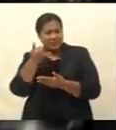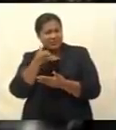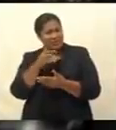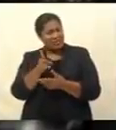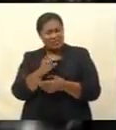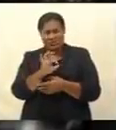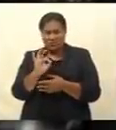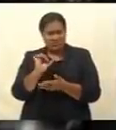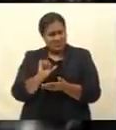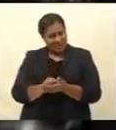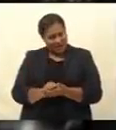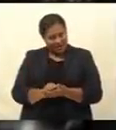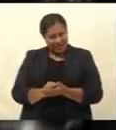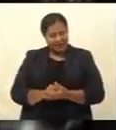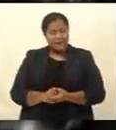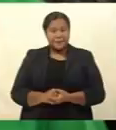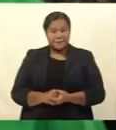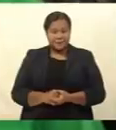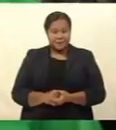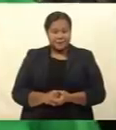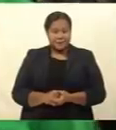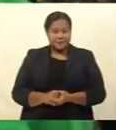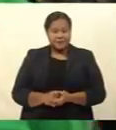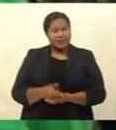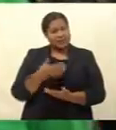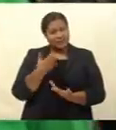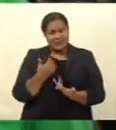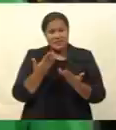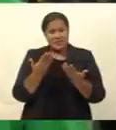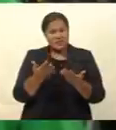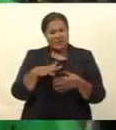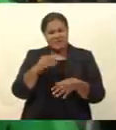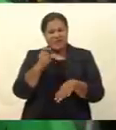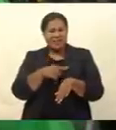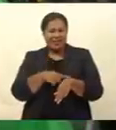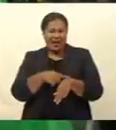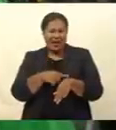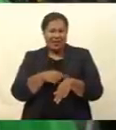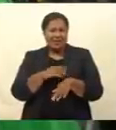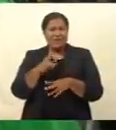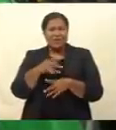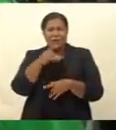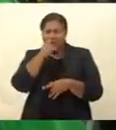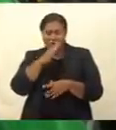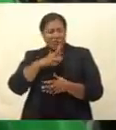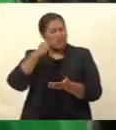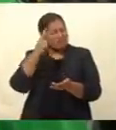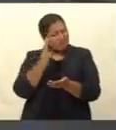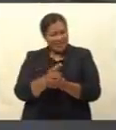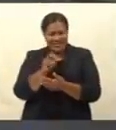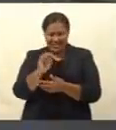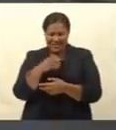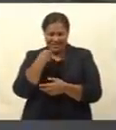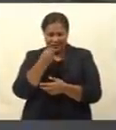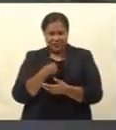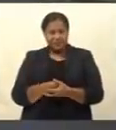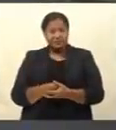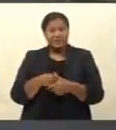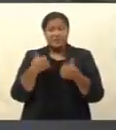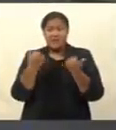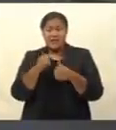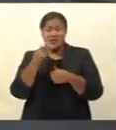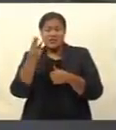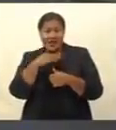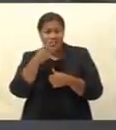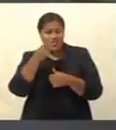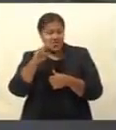not correct, it's not right. You're depriving and taking up the time on the line of those people who genuinely need to get through. With over